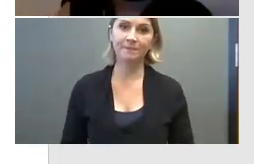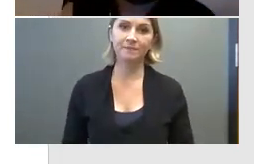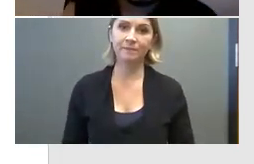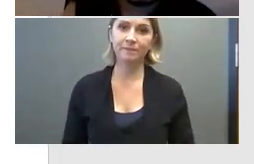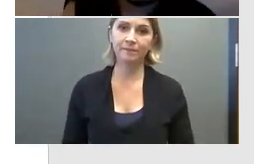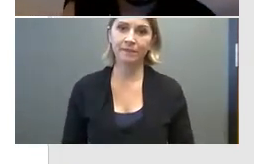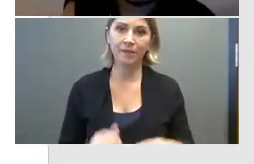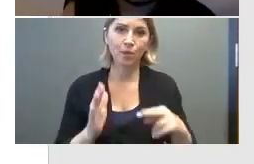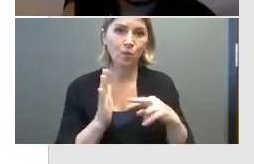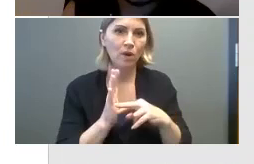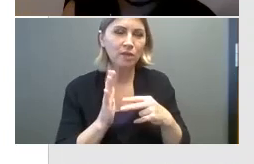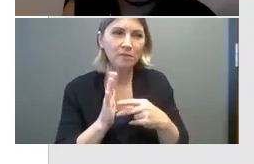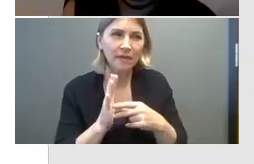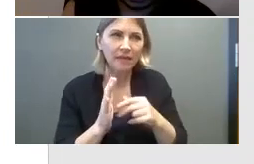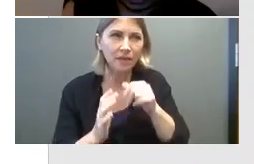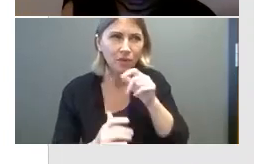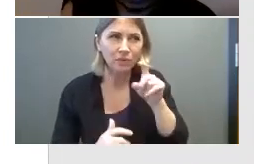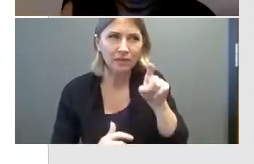What do you mean by don't need them?